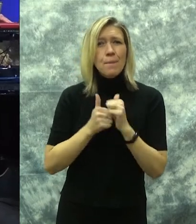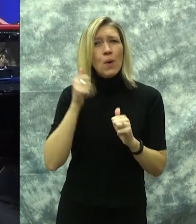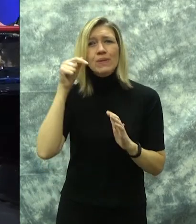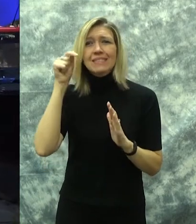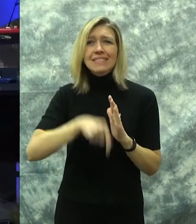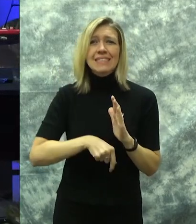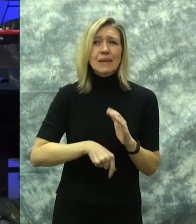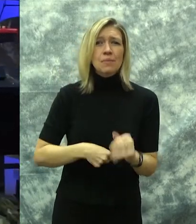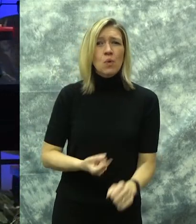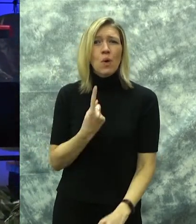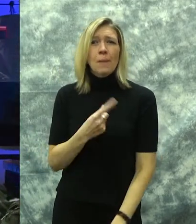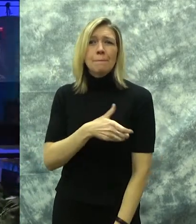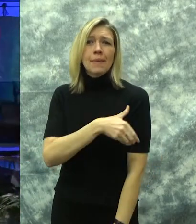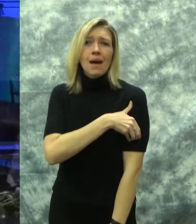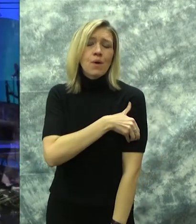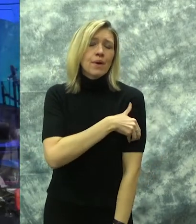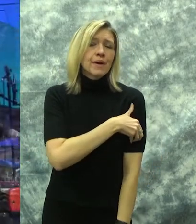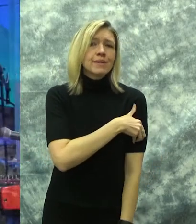power.